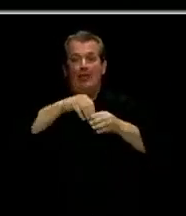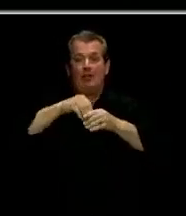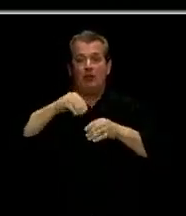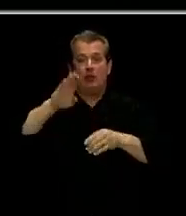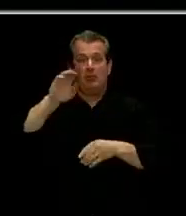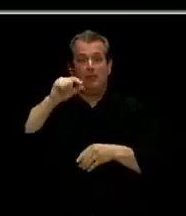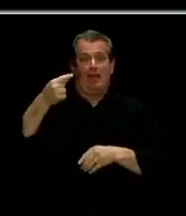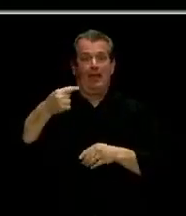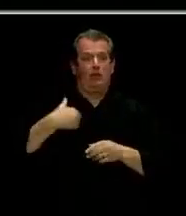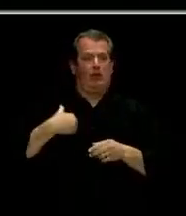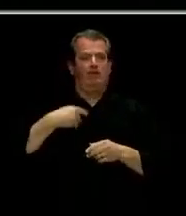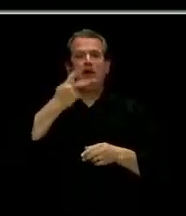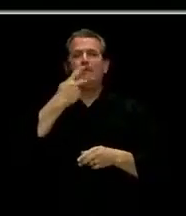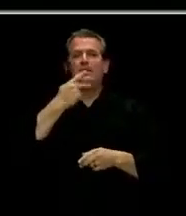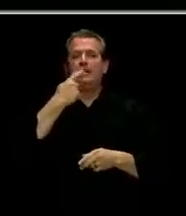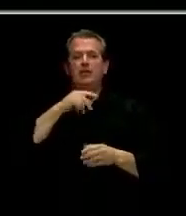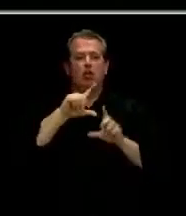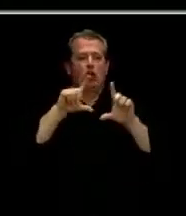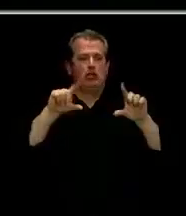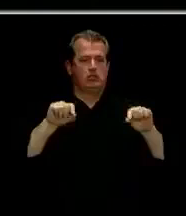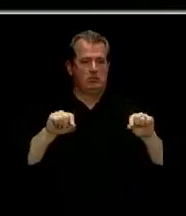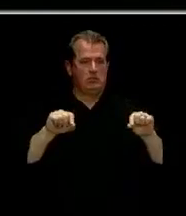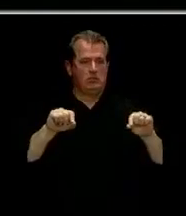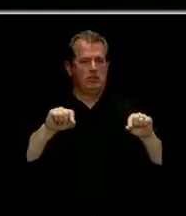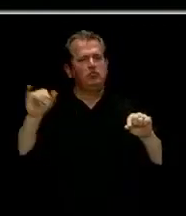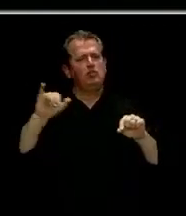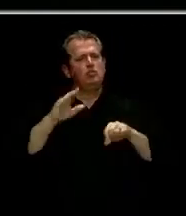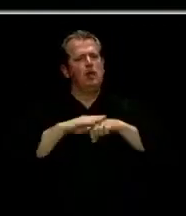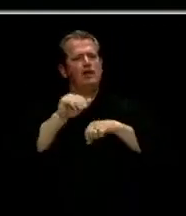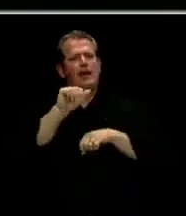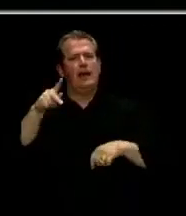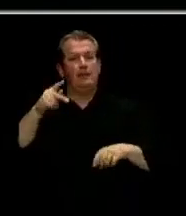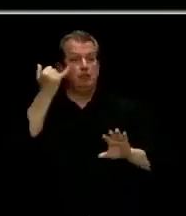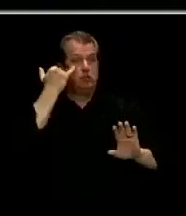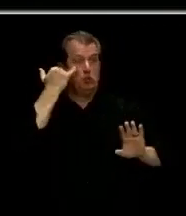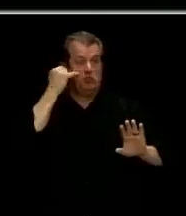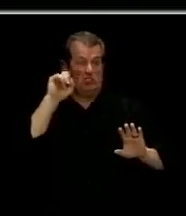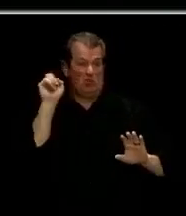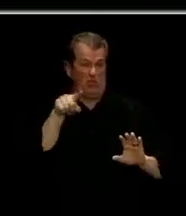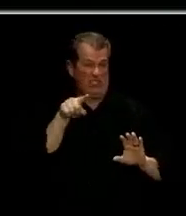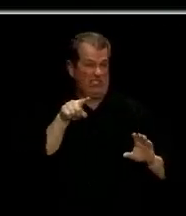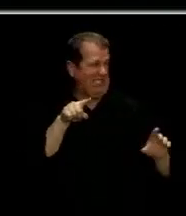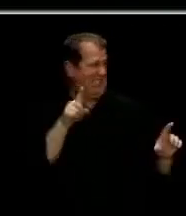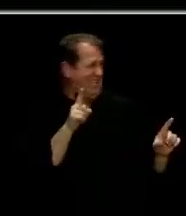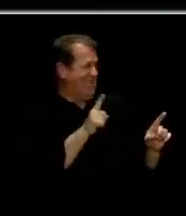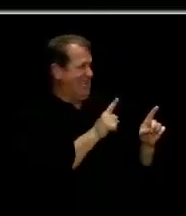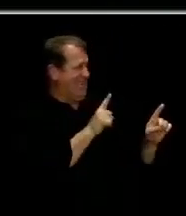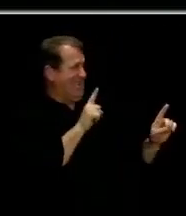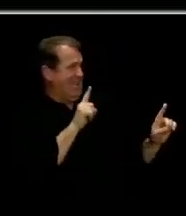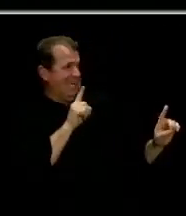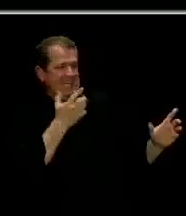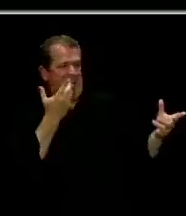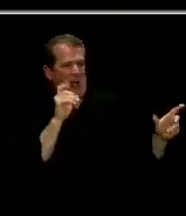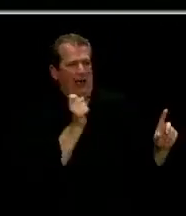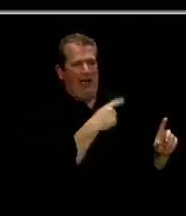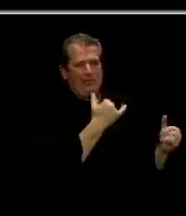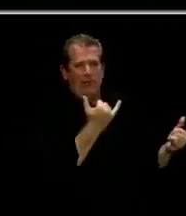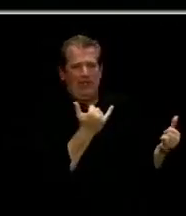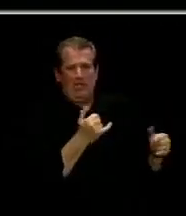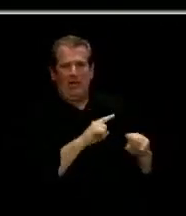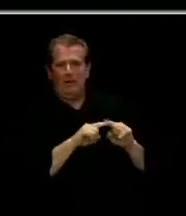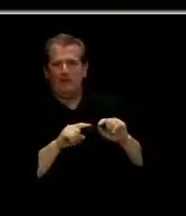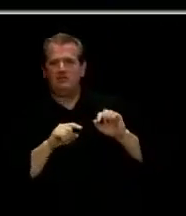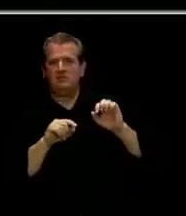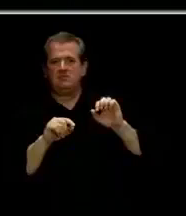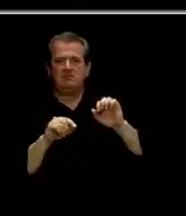card. It's also available on the app. If there's a question tonight that you don't feel like asking somebody, but you've always wanted to know about the service delivery